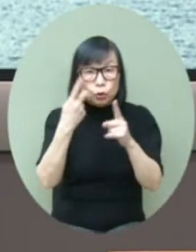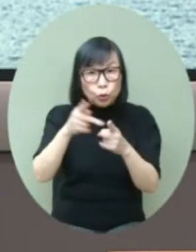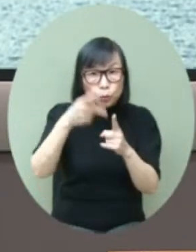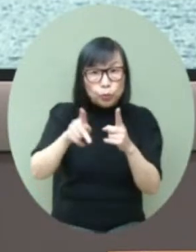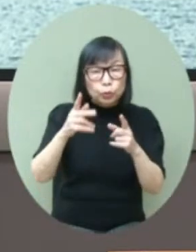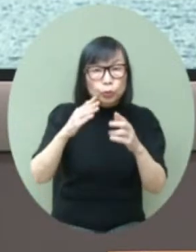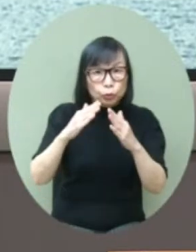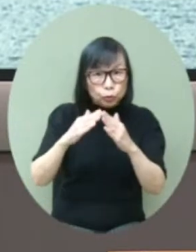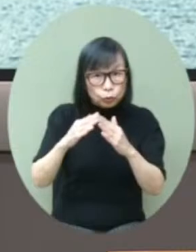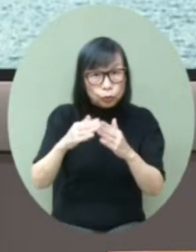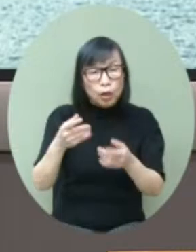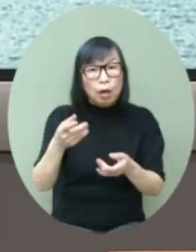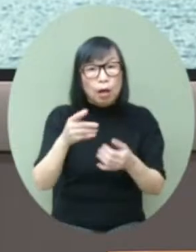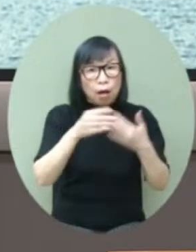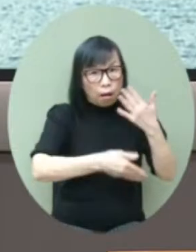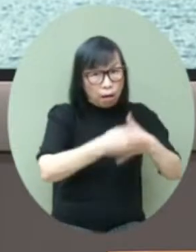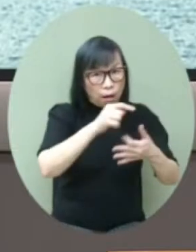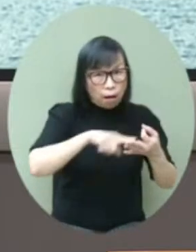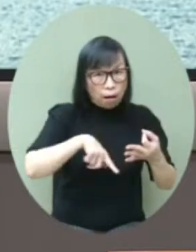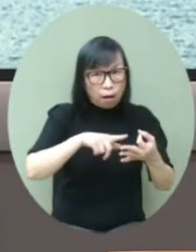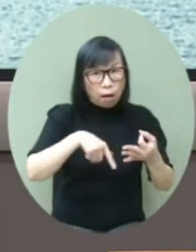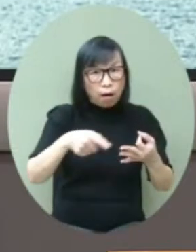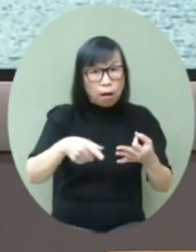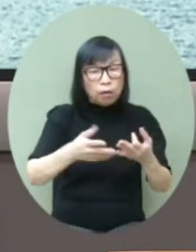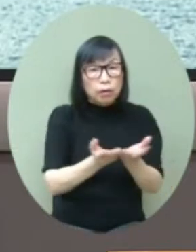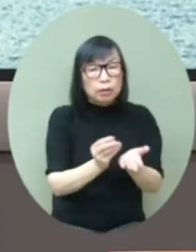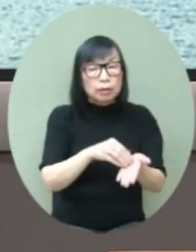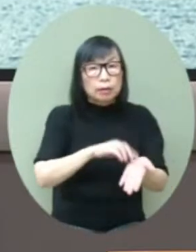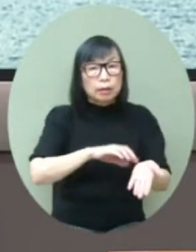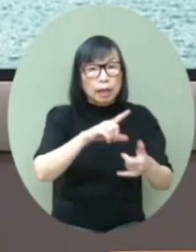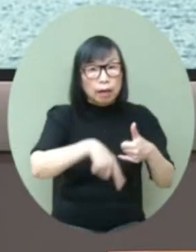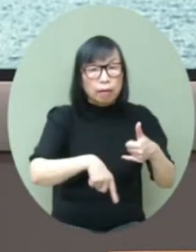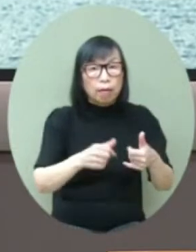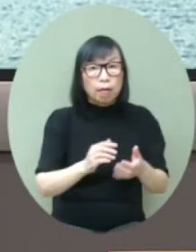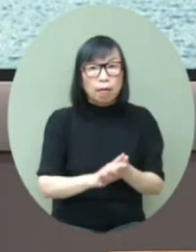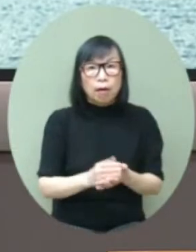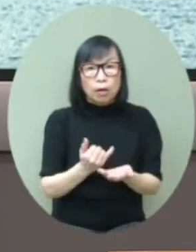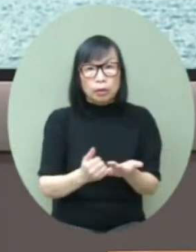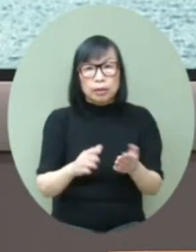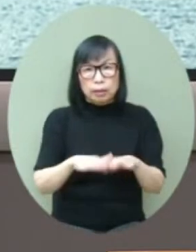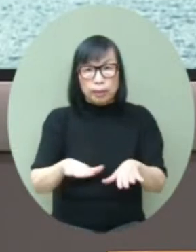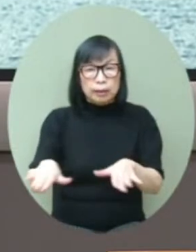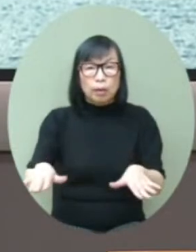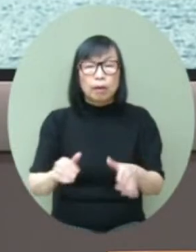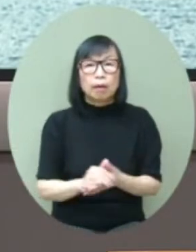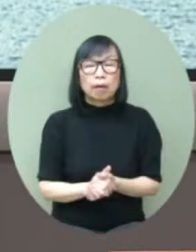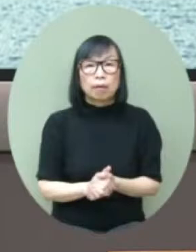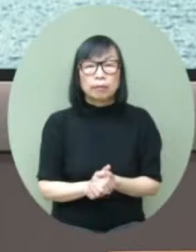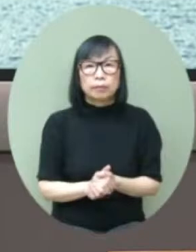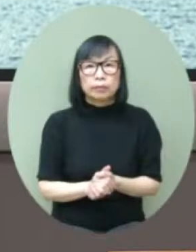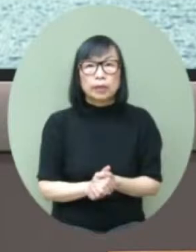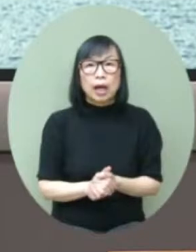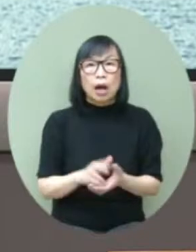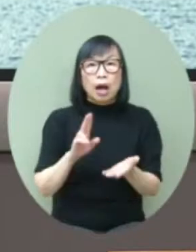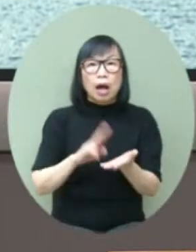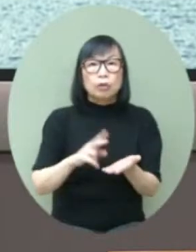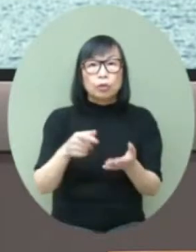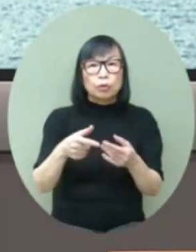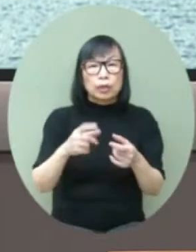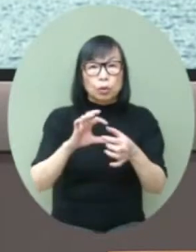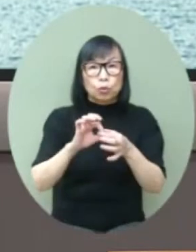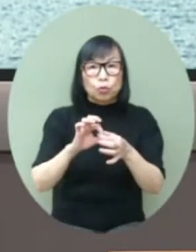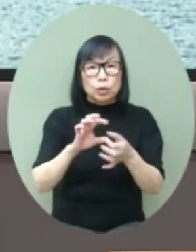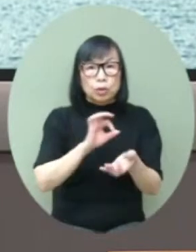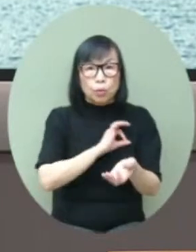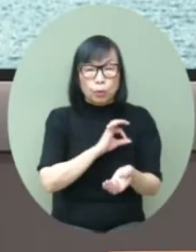126767, namely the confirmed case living in Trading Garden in Chin Mun is the son,